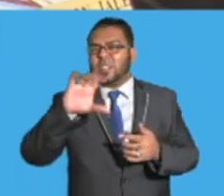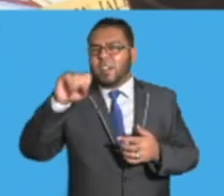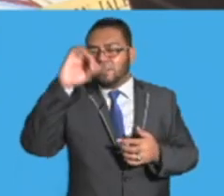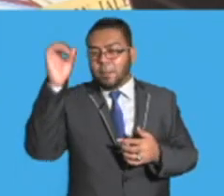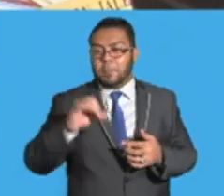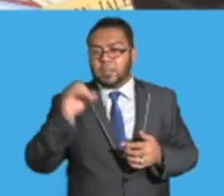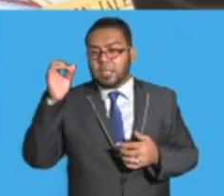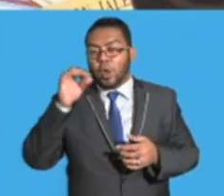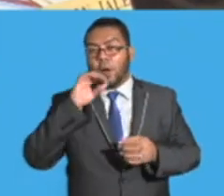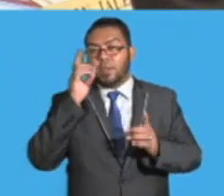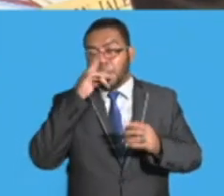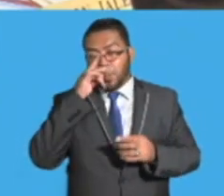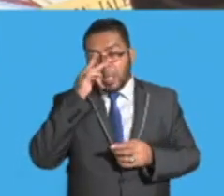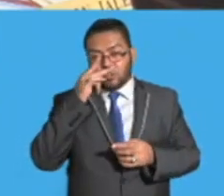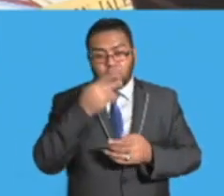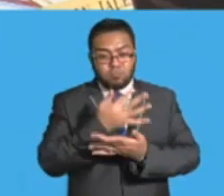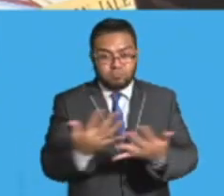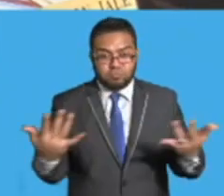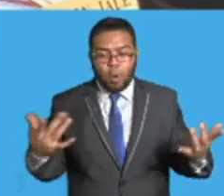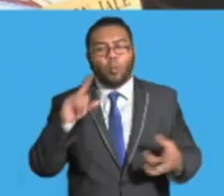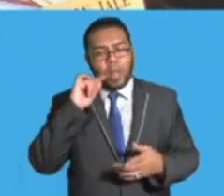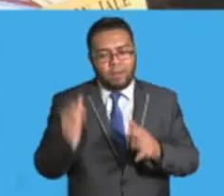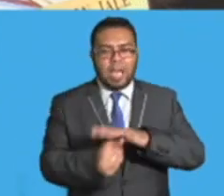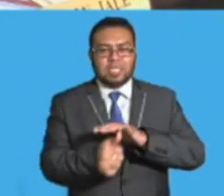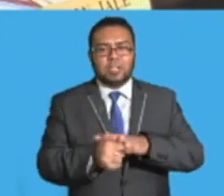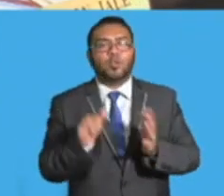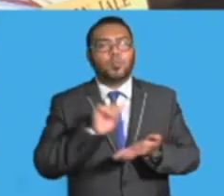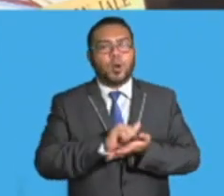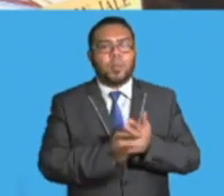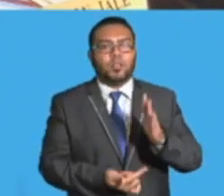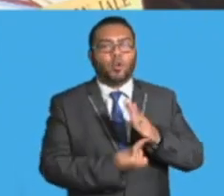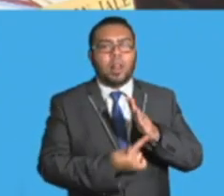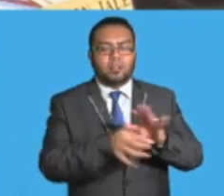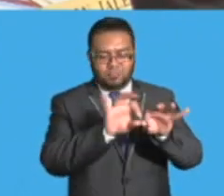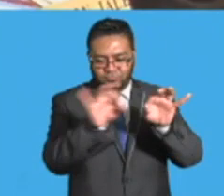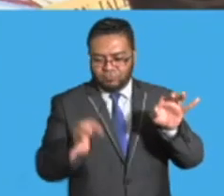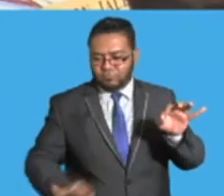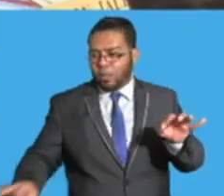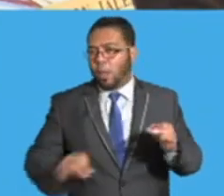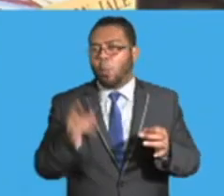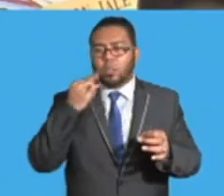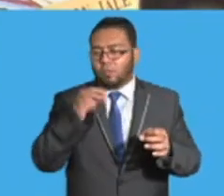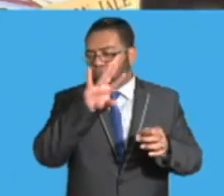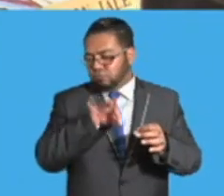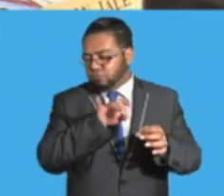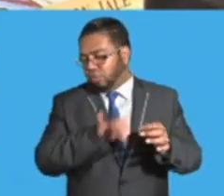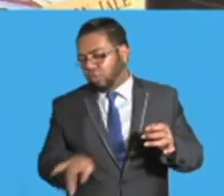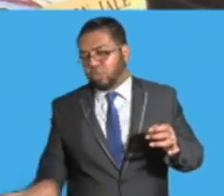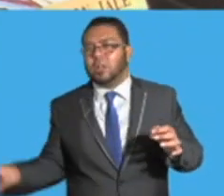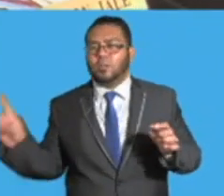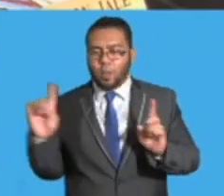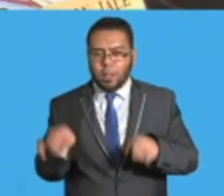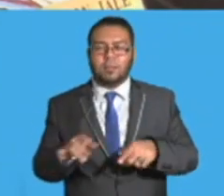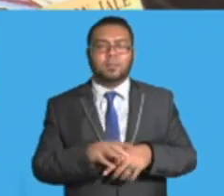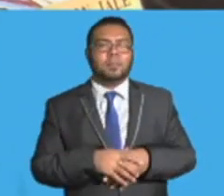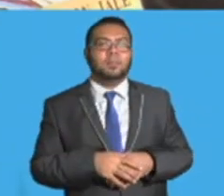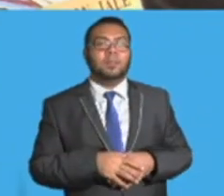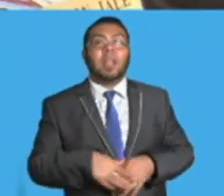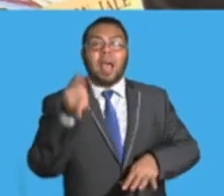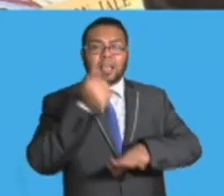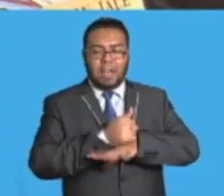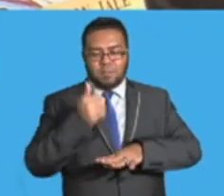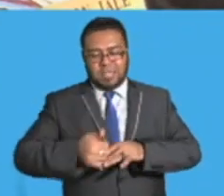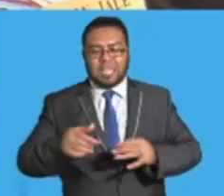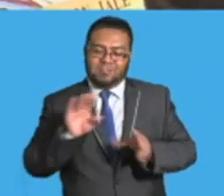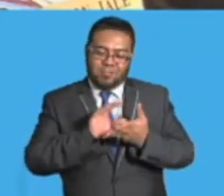the next 20 years, madam. Madam Speaker, government has invested a lot. Government has invested a lot into our water